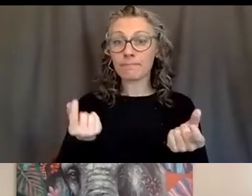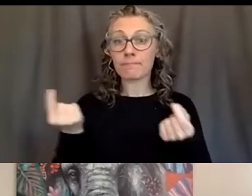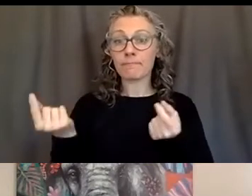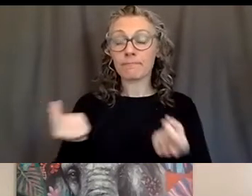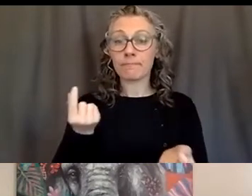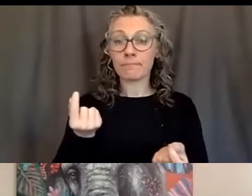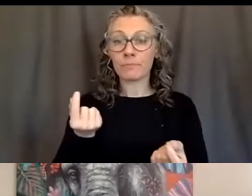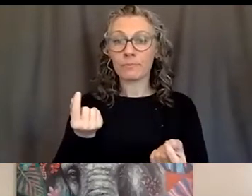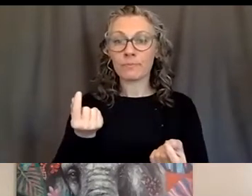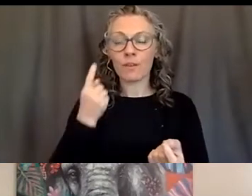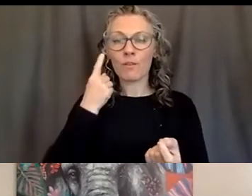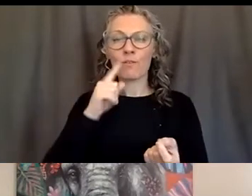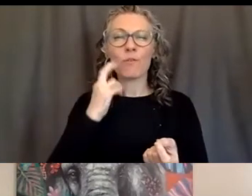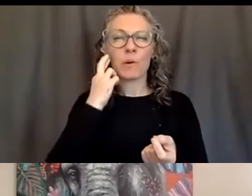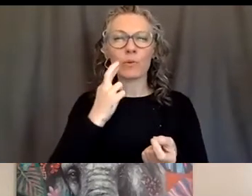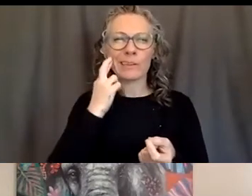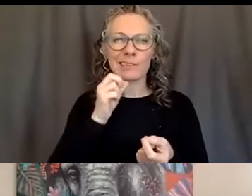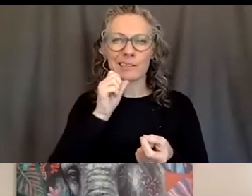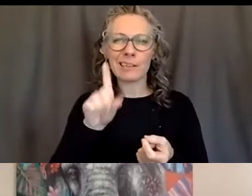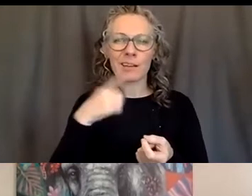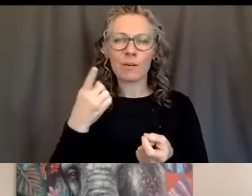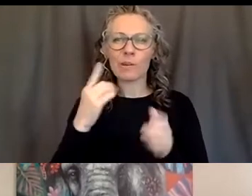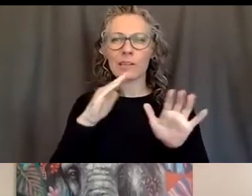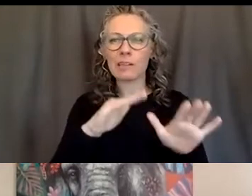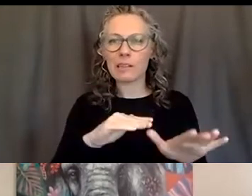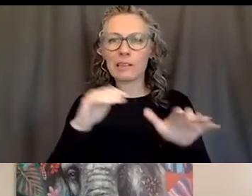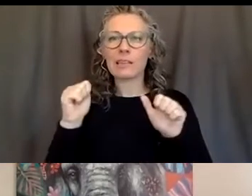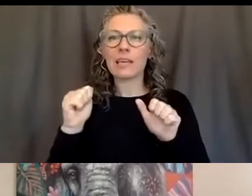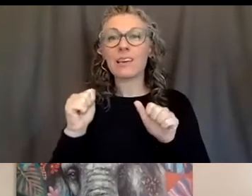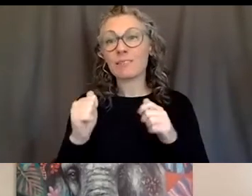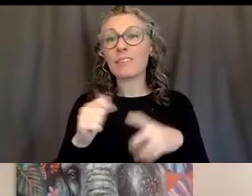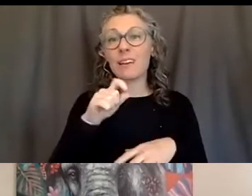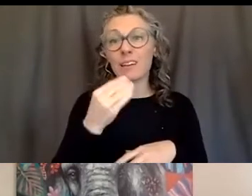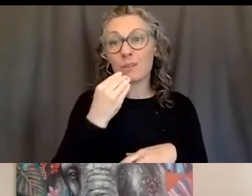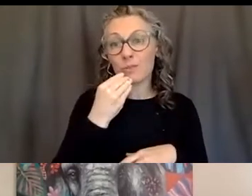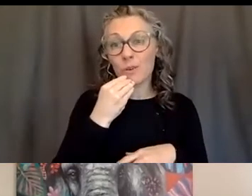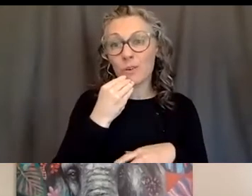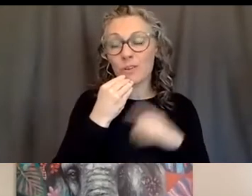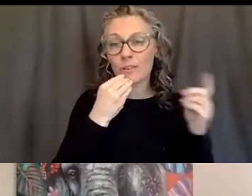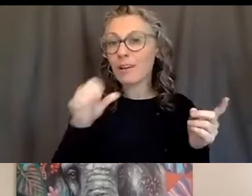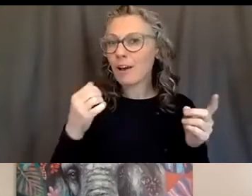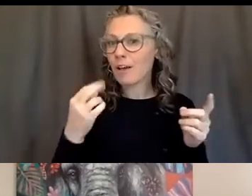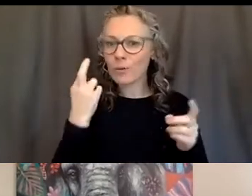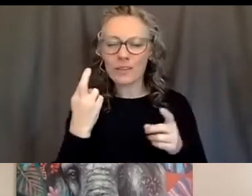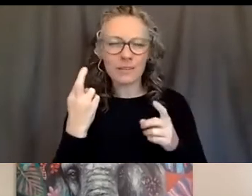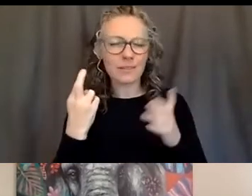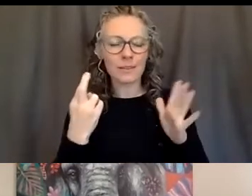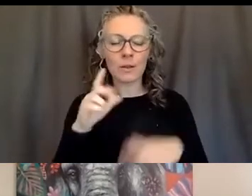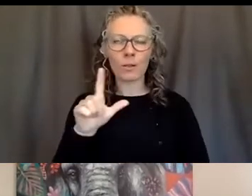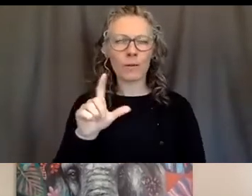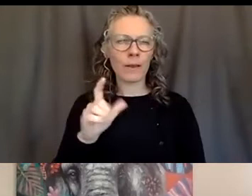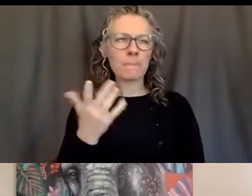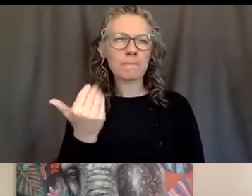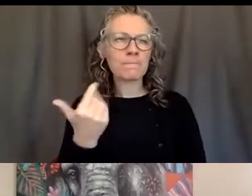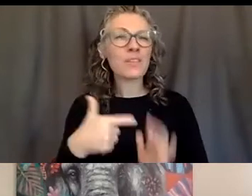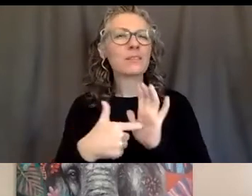for reasons other than my fridge is empty. So why? What's an example of why you might leave then? What's the reason